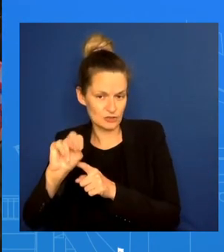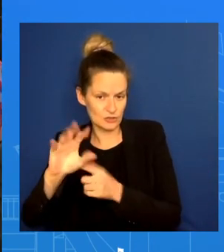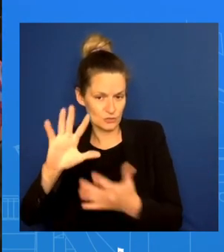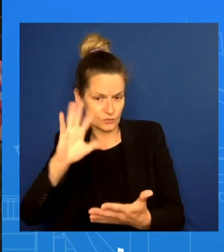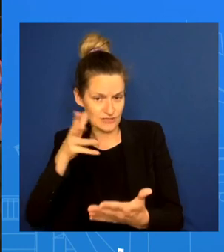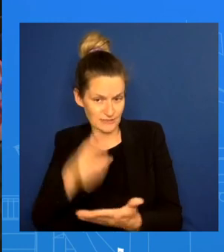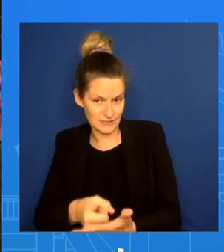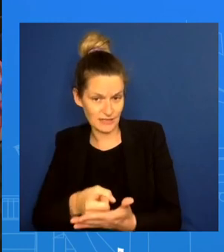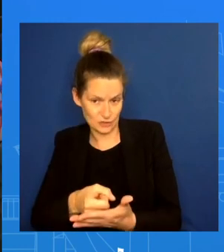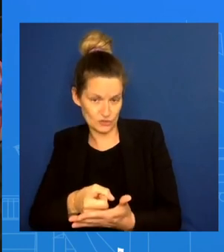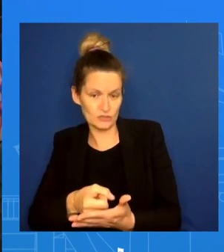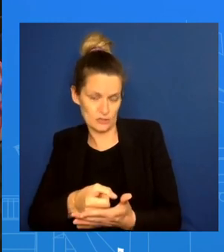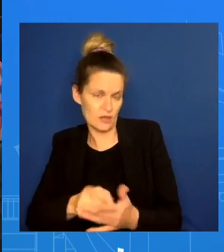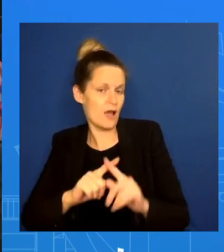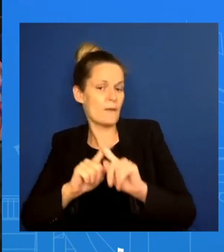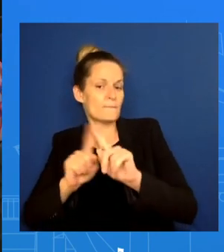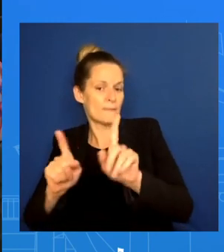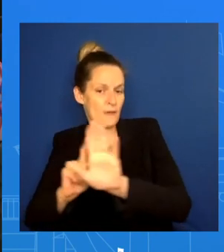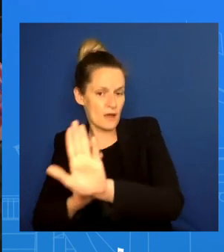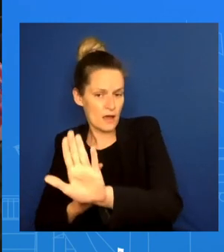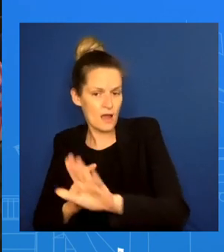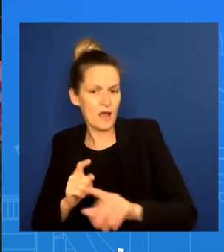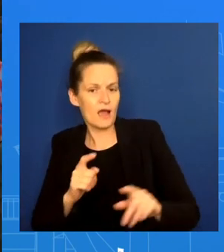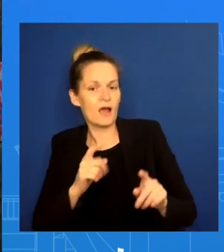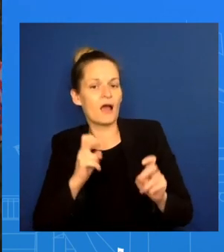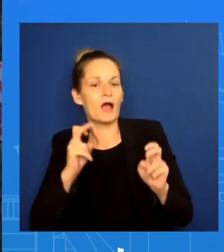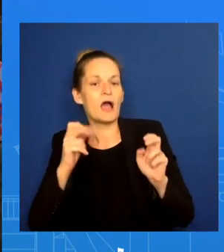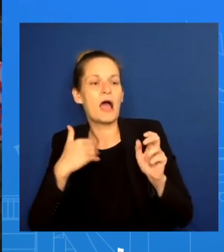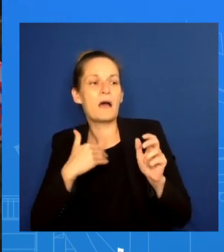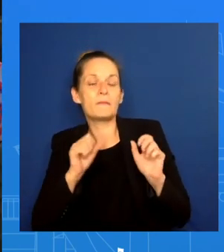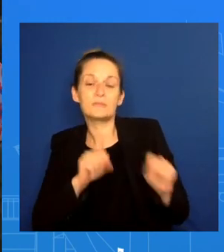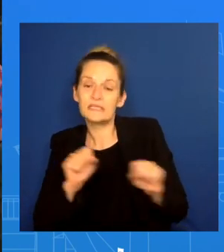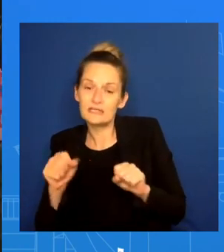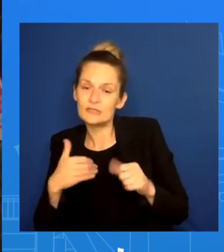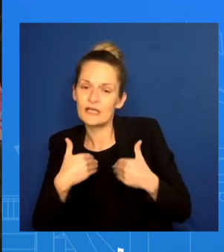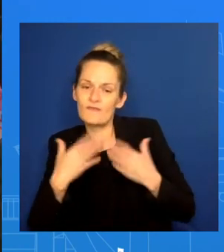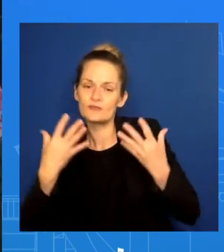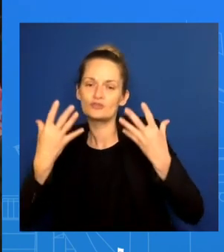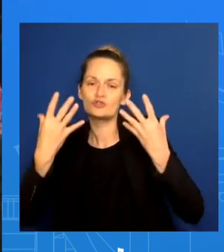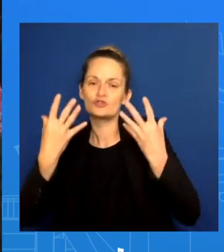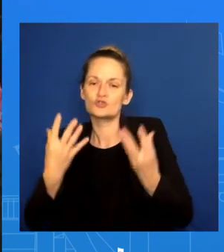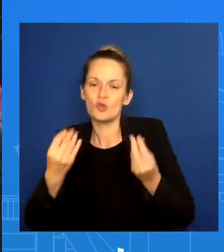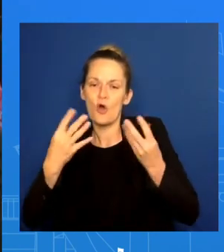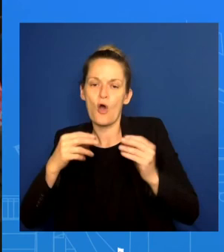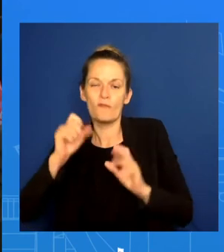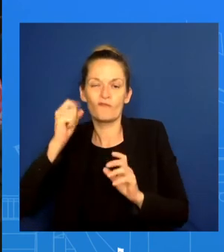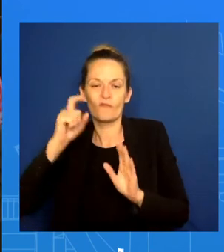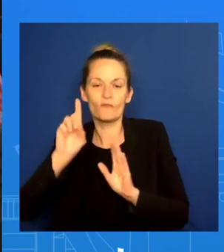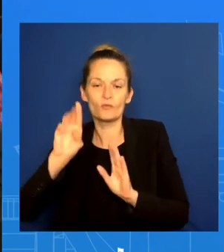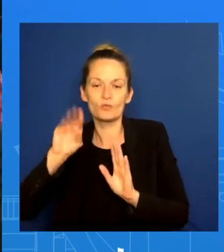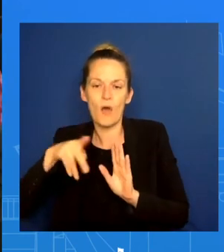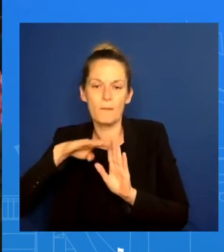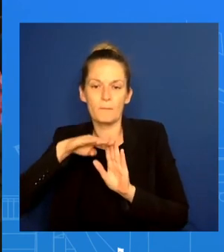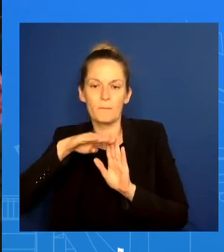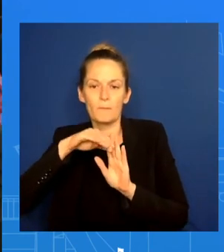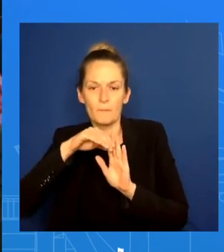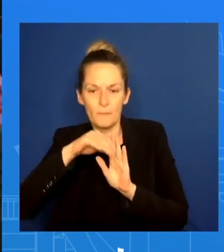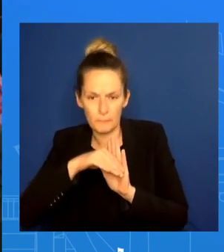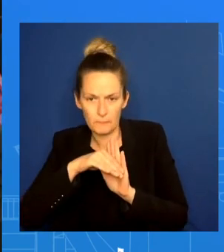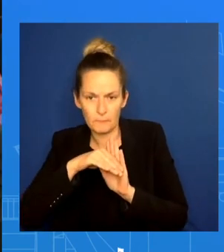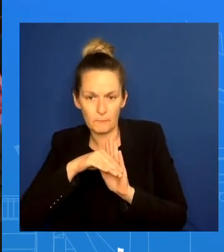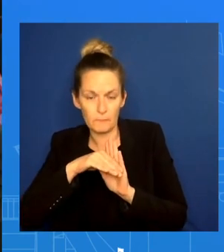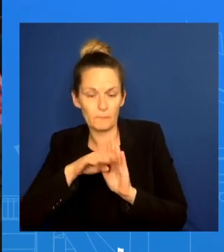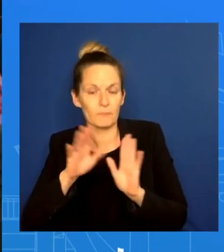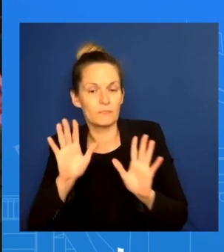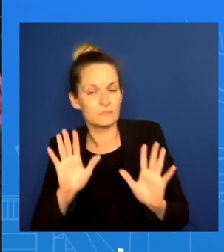as they continue to try to fight inflation in the future. So is that the White House's assessment as